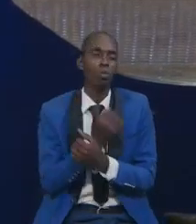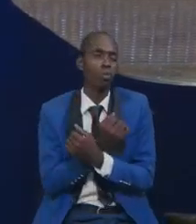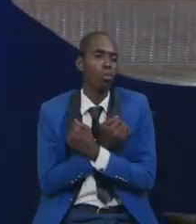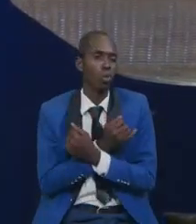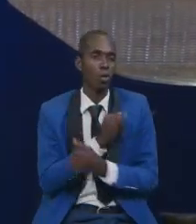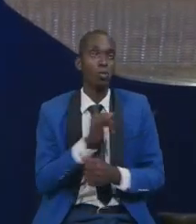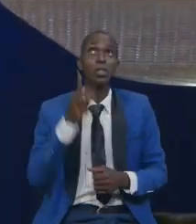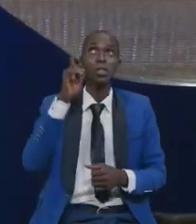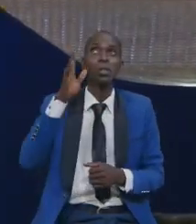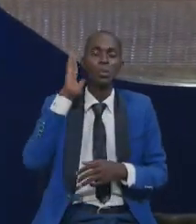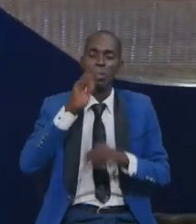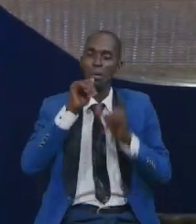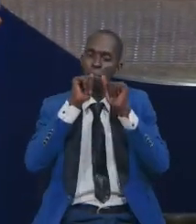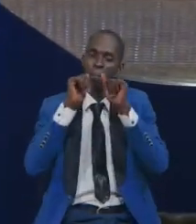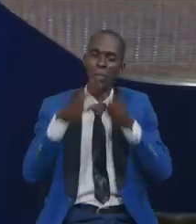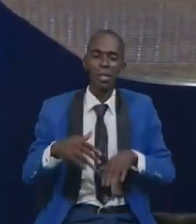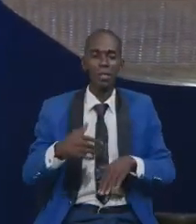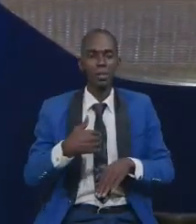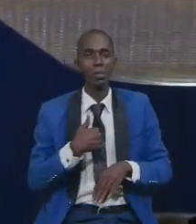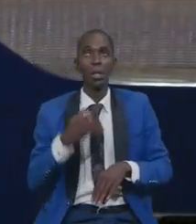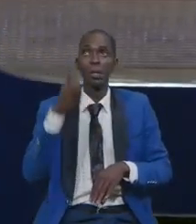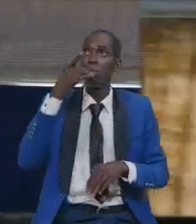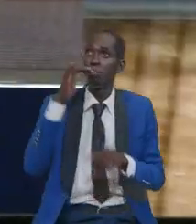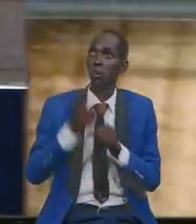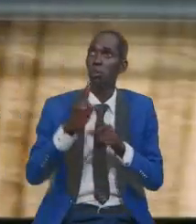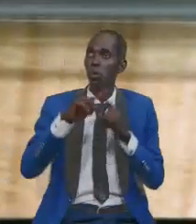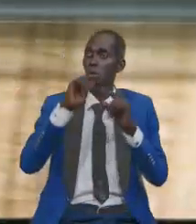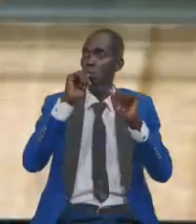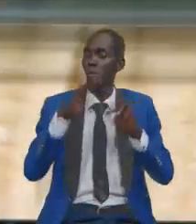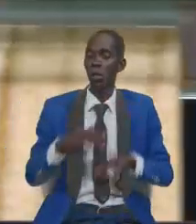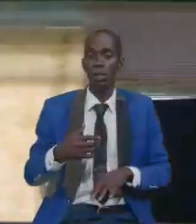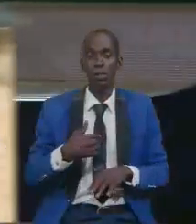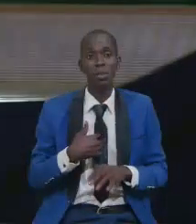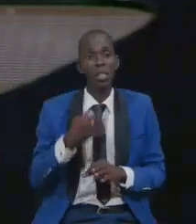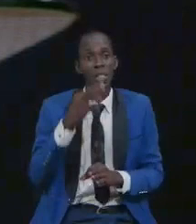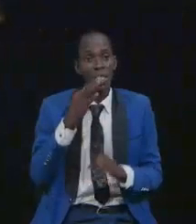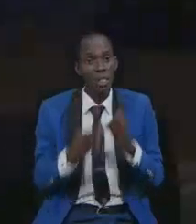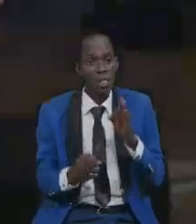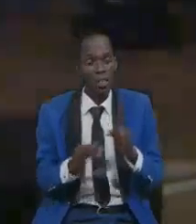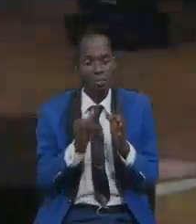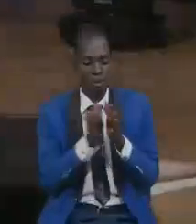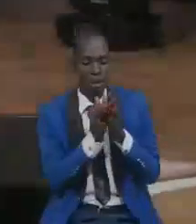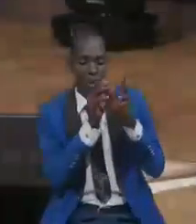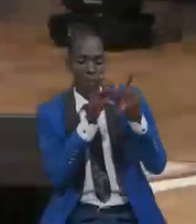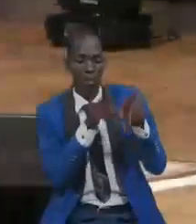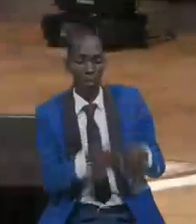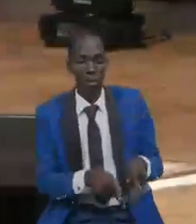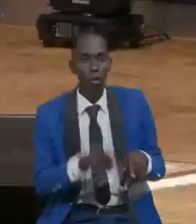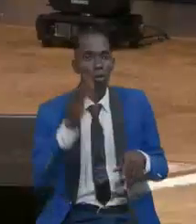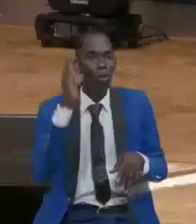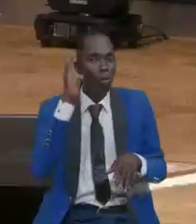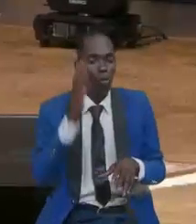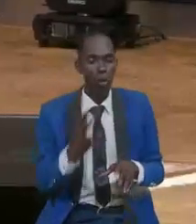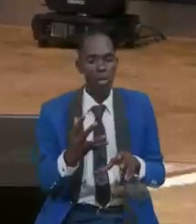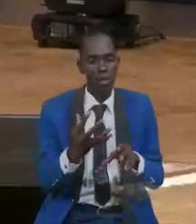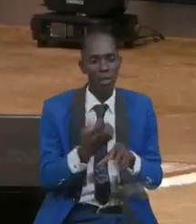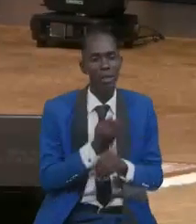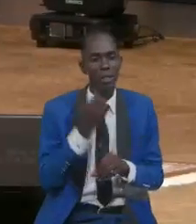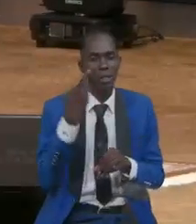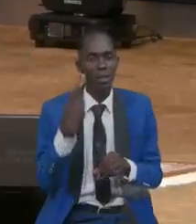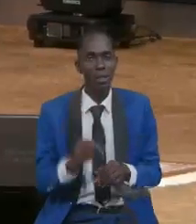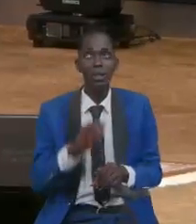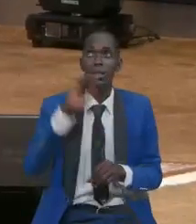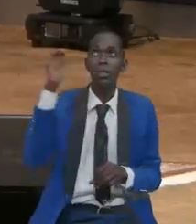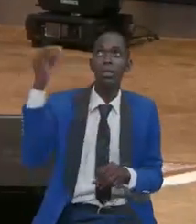going to bless me, and he said he will bless me. If that person will take the grace of God for